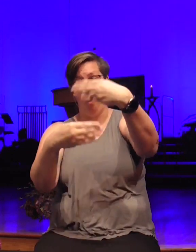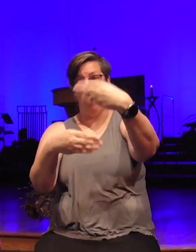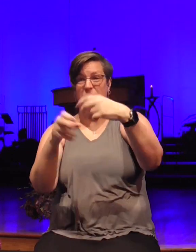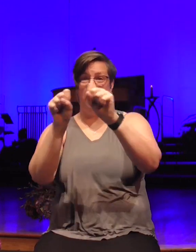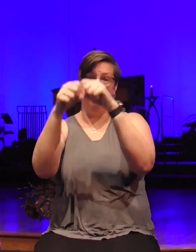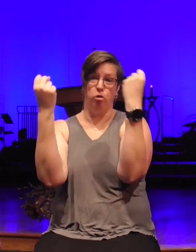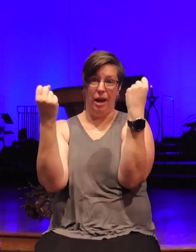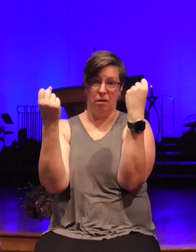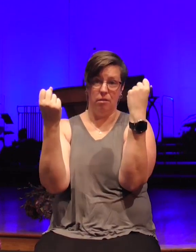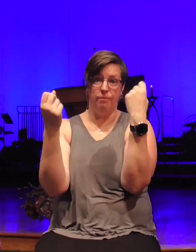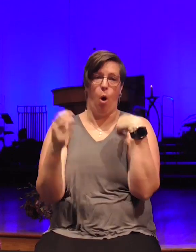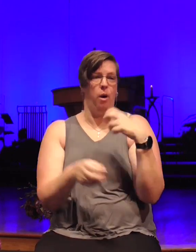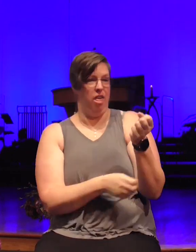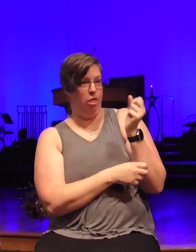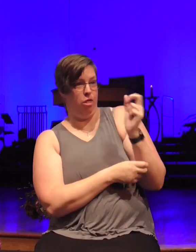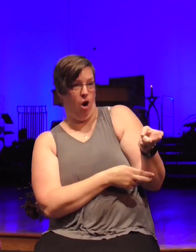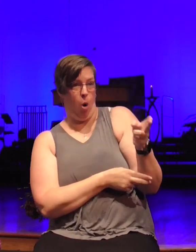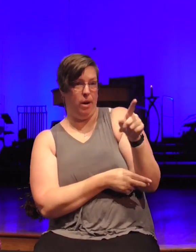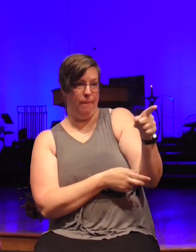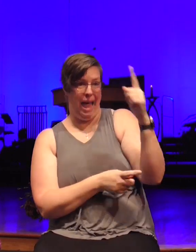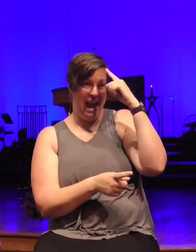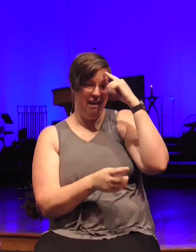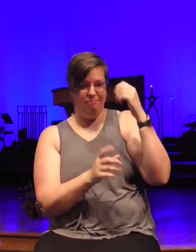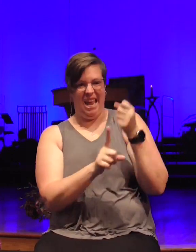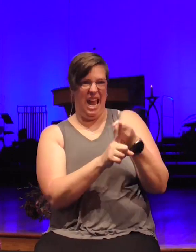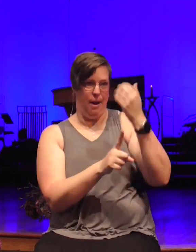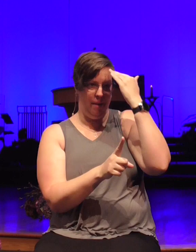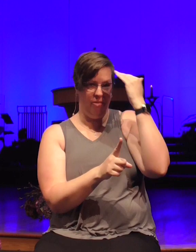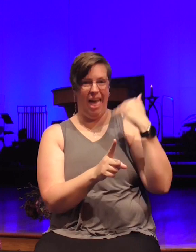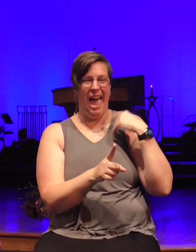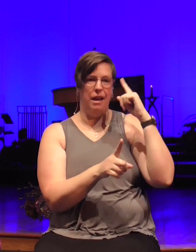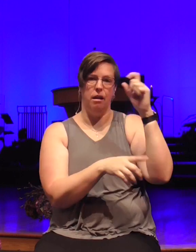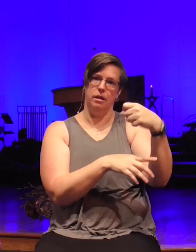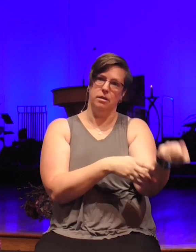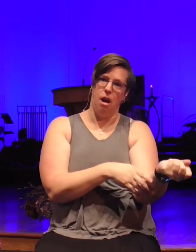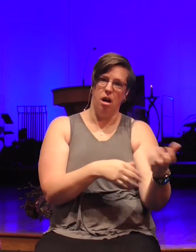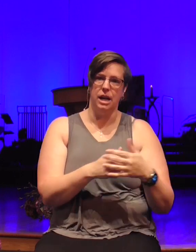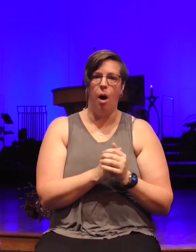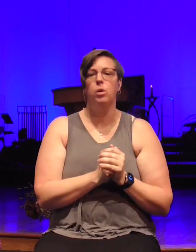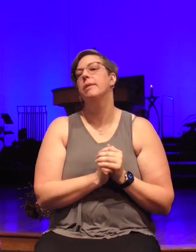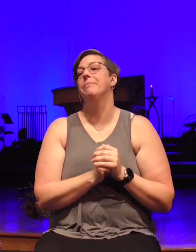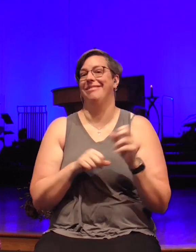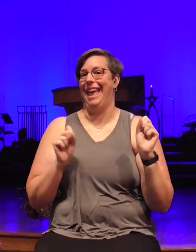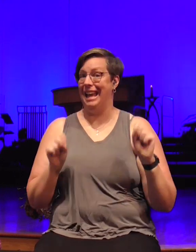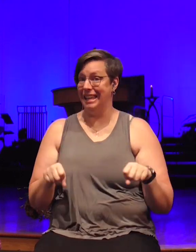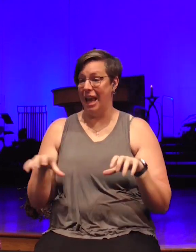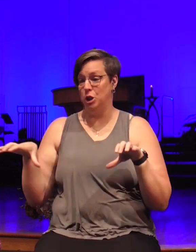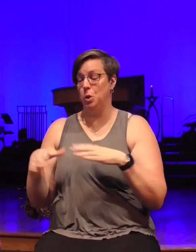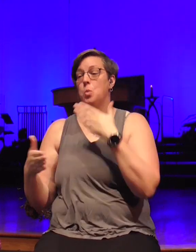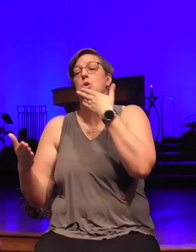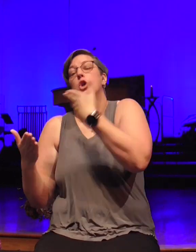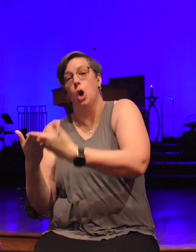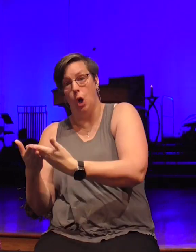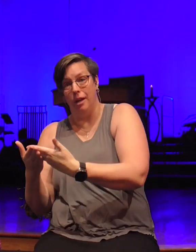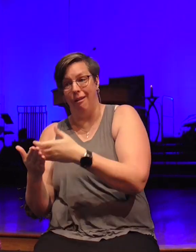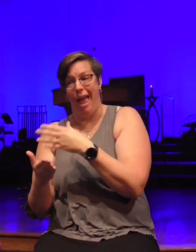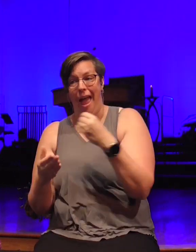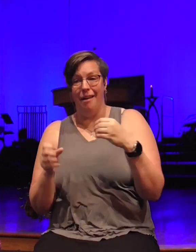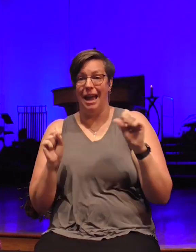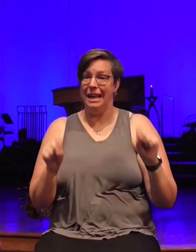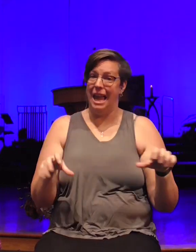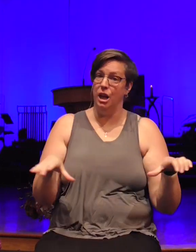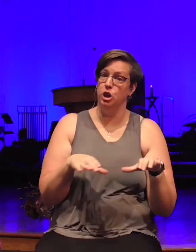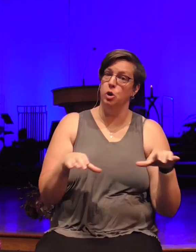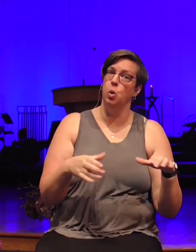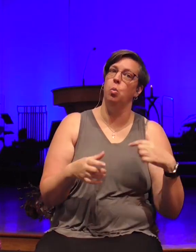or throw it at Nene and hit him in the head there and knock him out. I could do all sorts of good with that clay, and I could do all sorts of what we